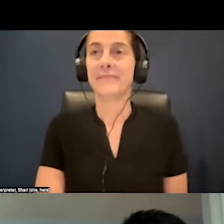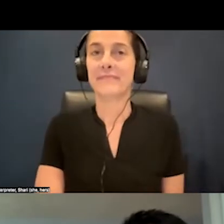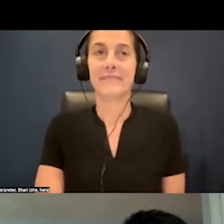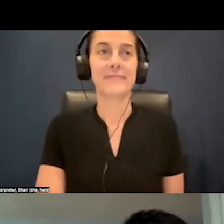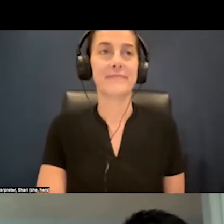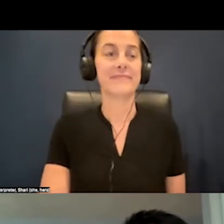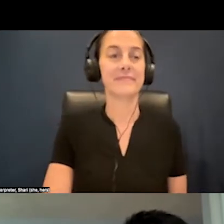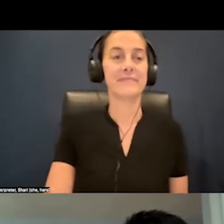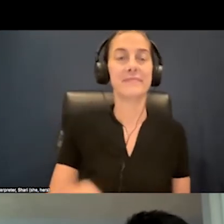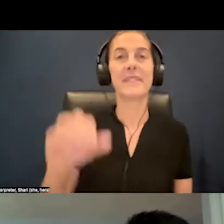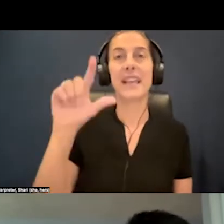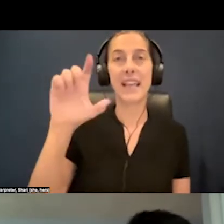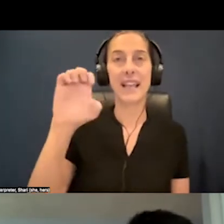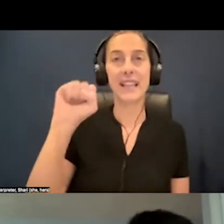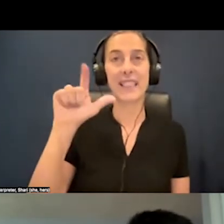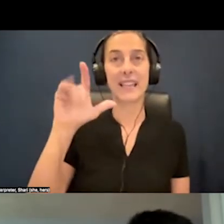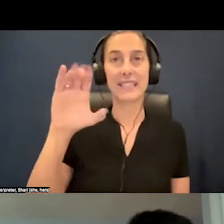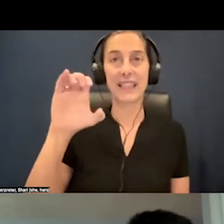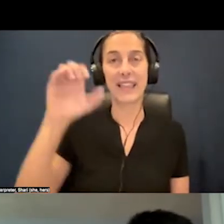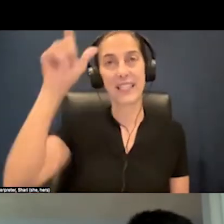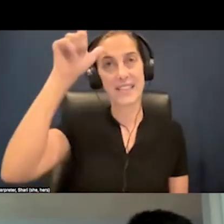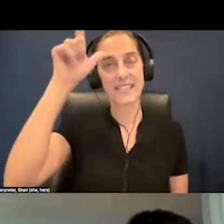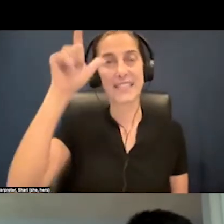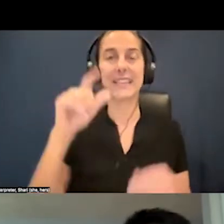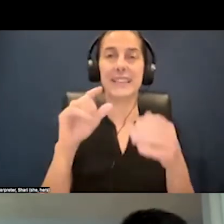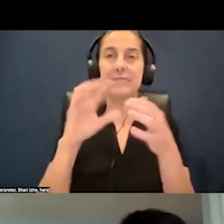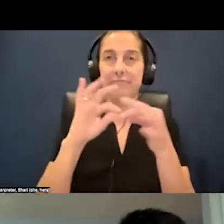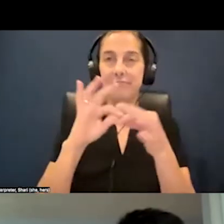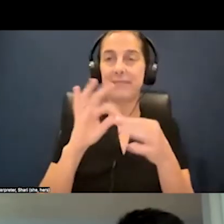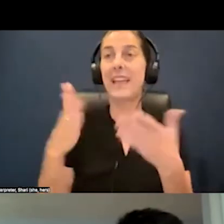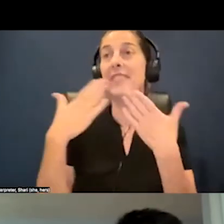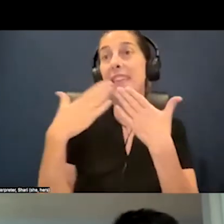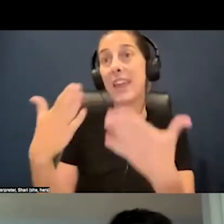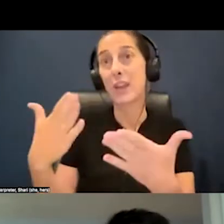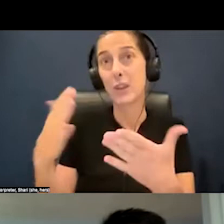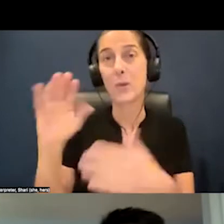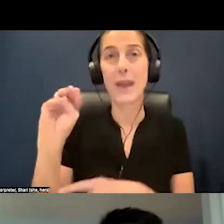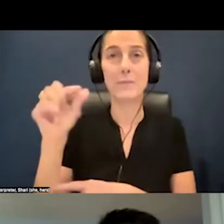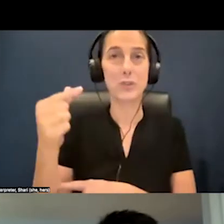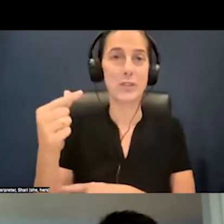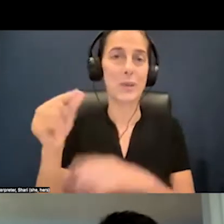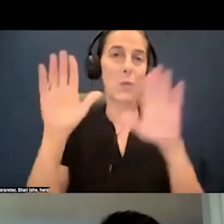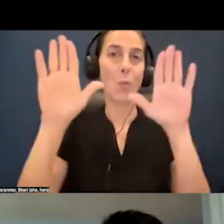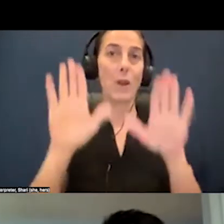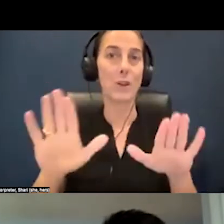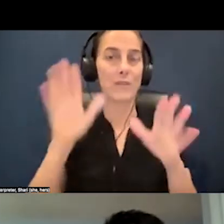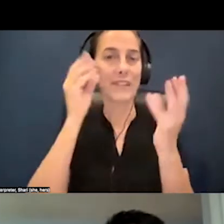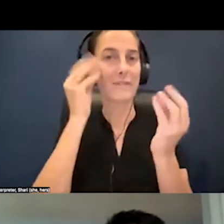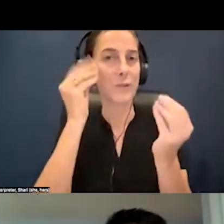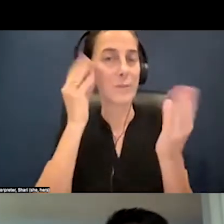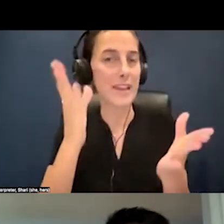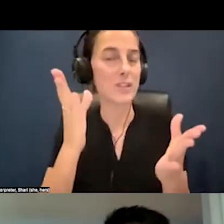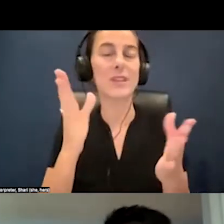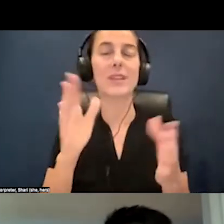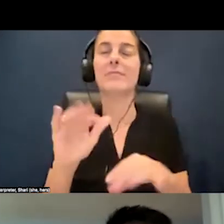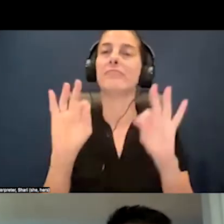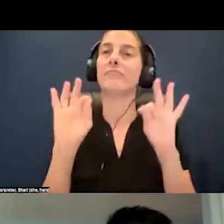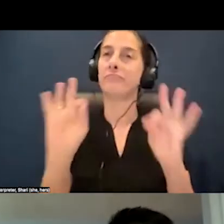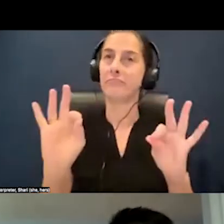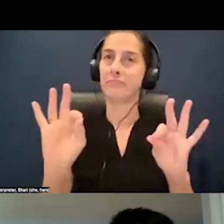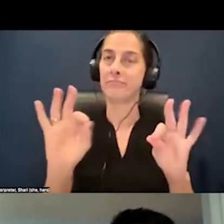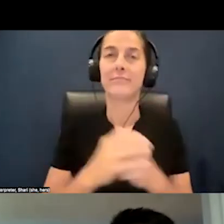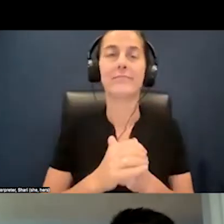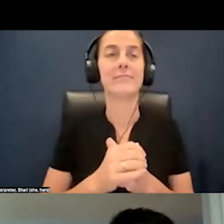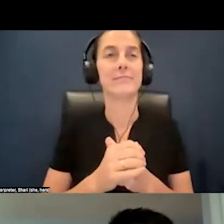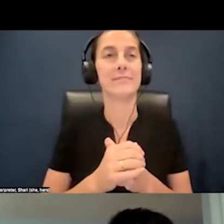This is Leslie. Thank you so much, MG. Wonderful information and a really great place to start when,